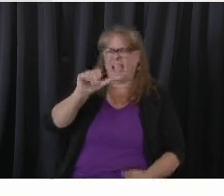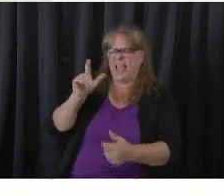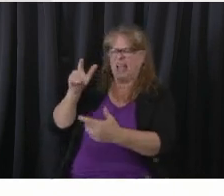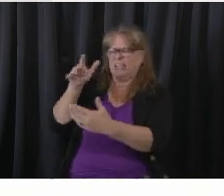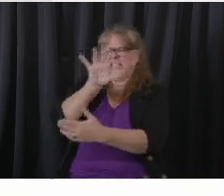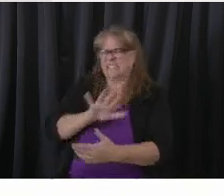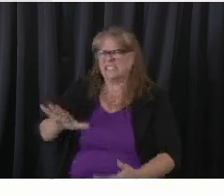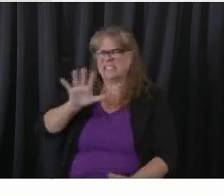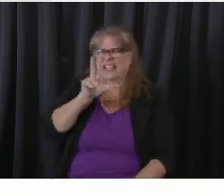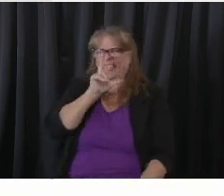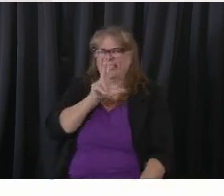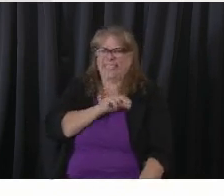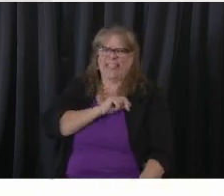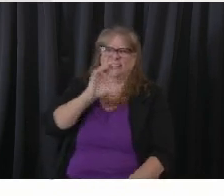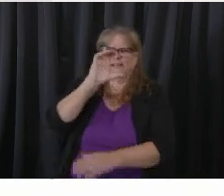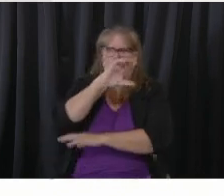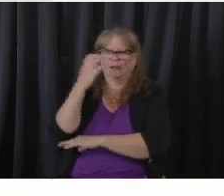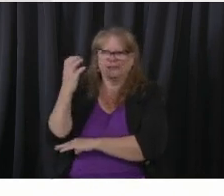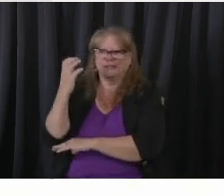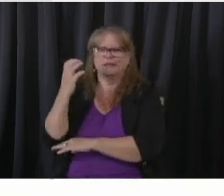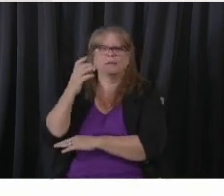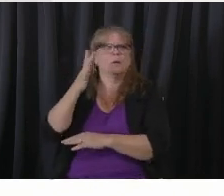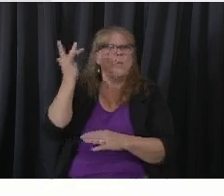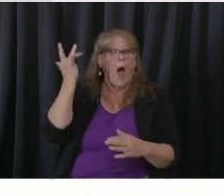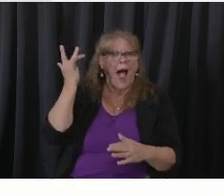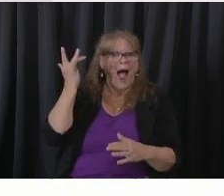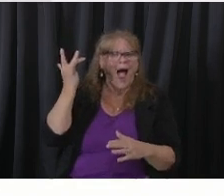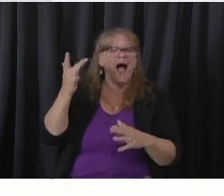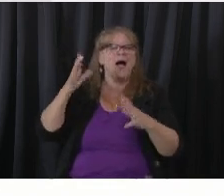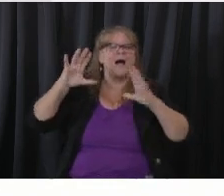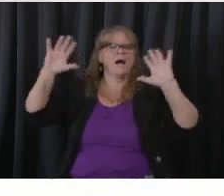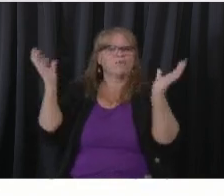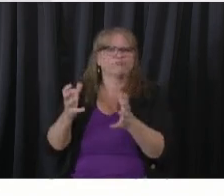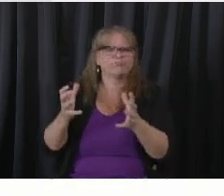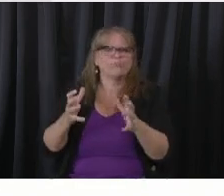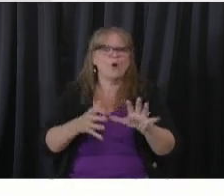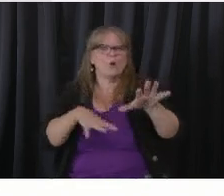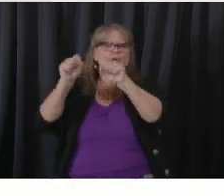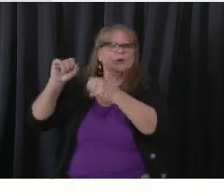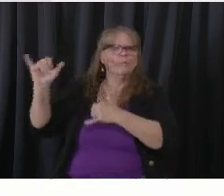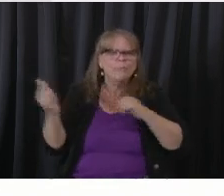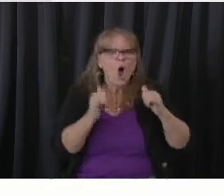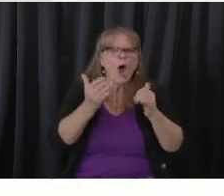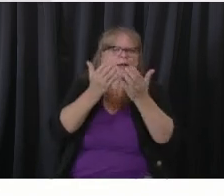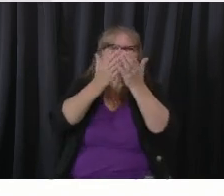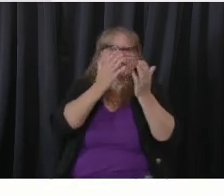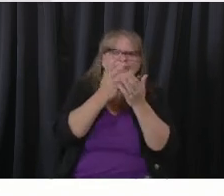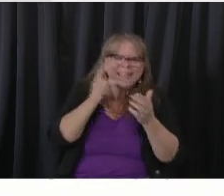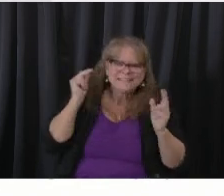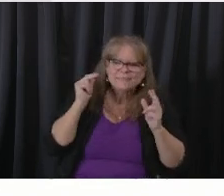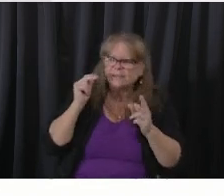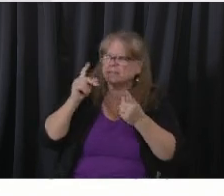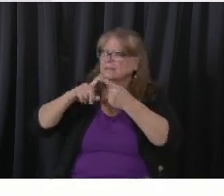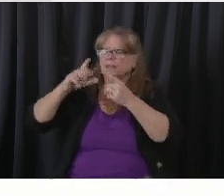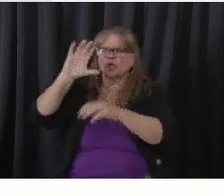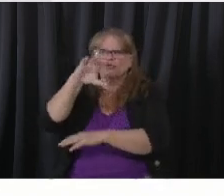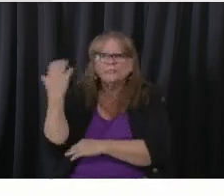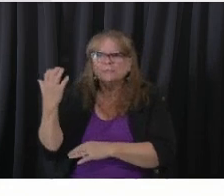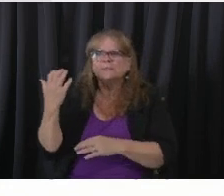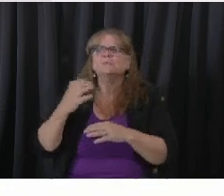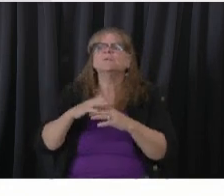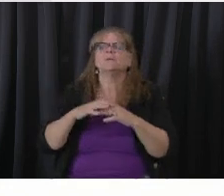July and with Labor Day. We anticipate that is probably going to happen, that we will see decreased levels of social distancing as families gather. We